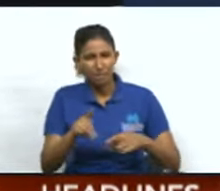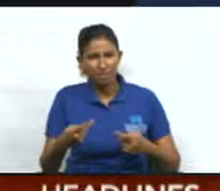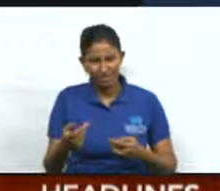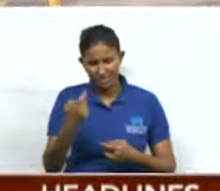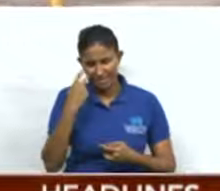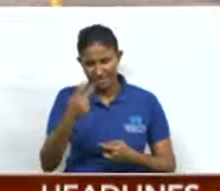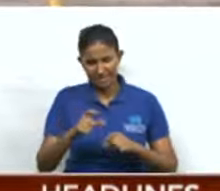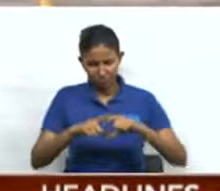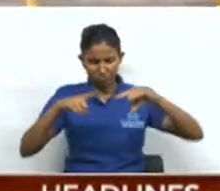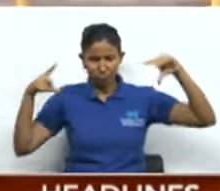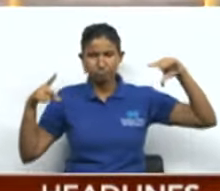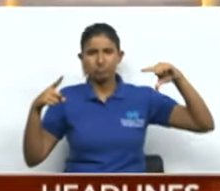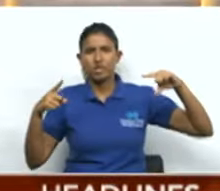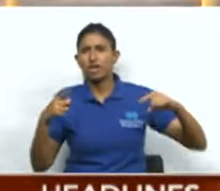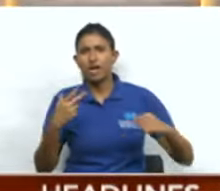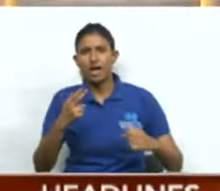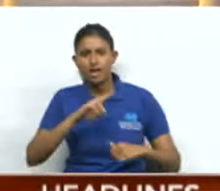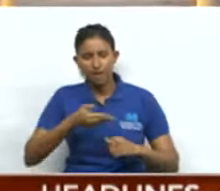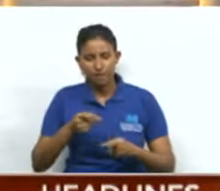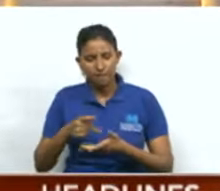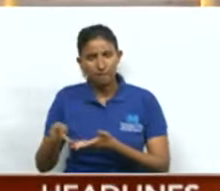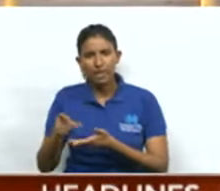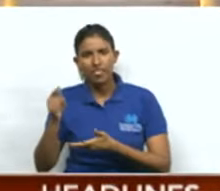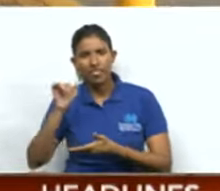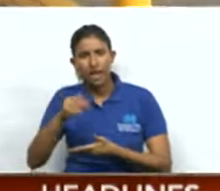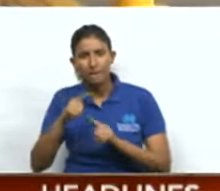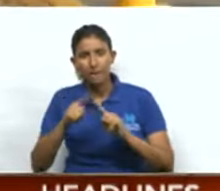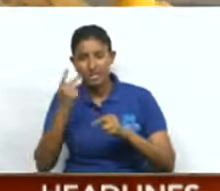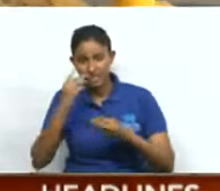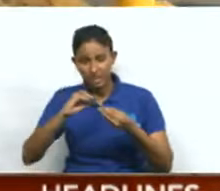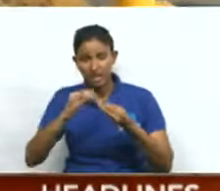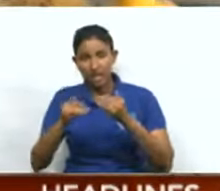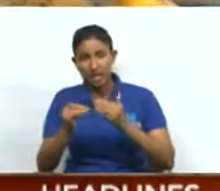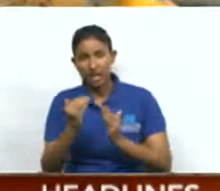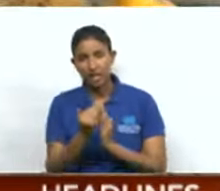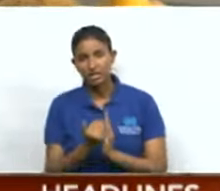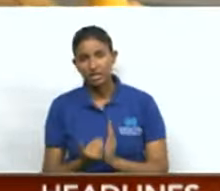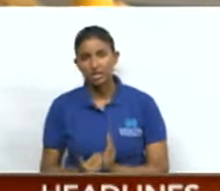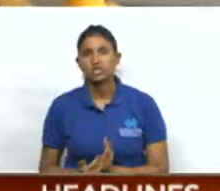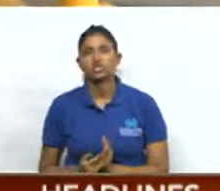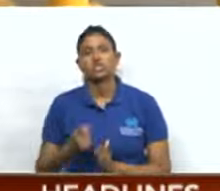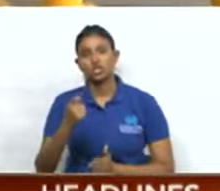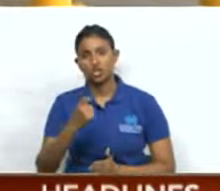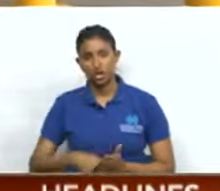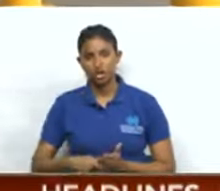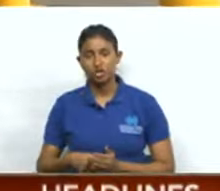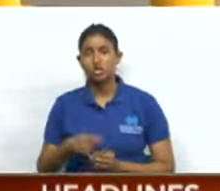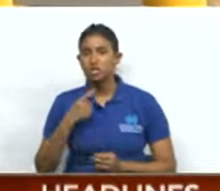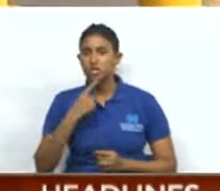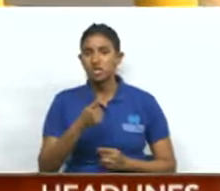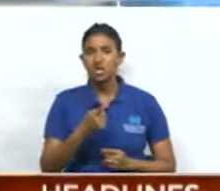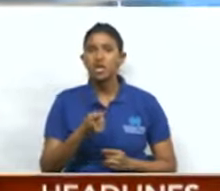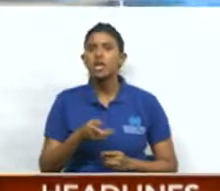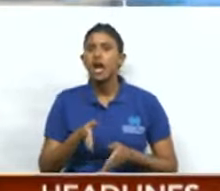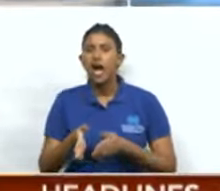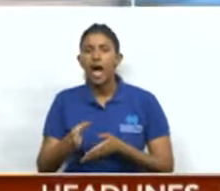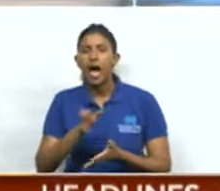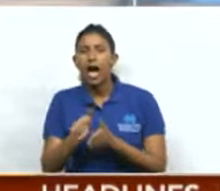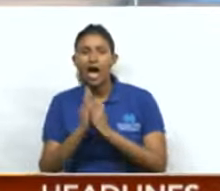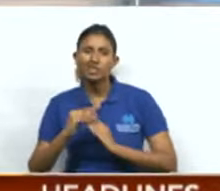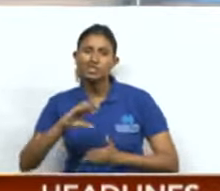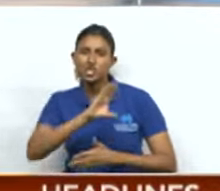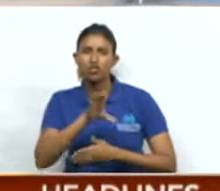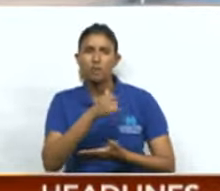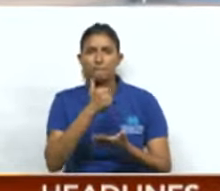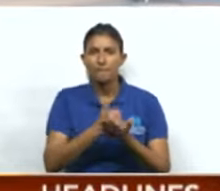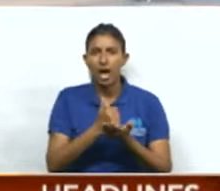month. Minister Imbert says while the government will not get involved further, he has asked the central bank governor to submit a report on its